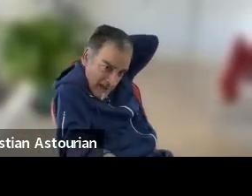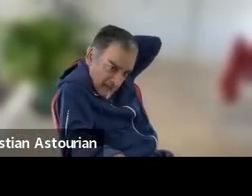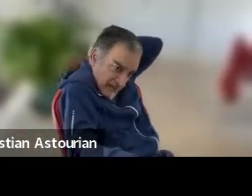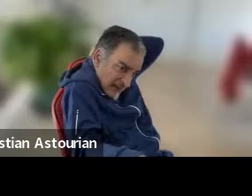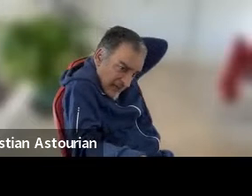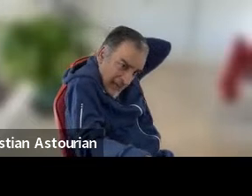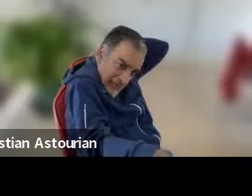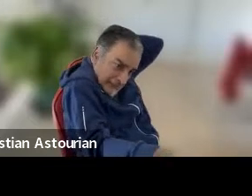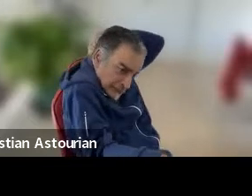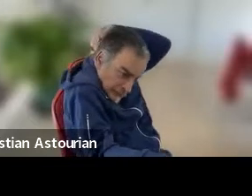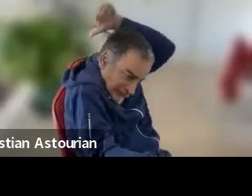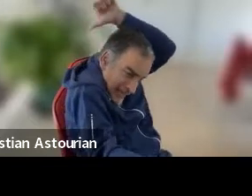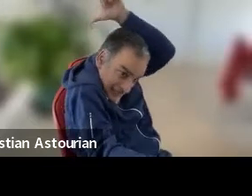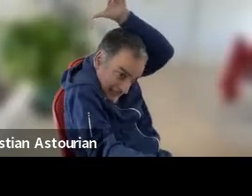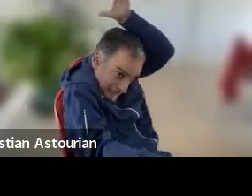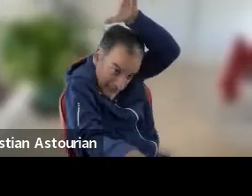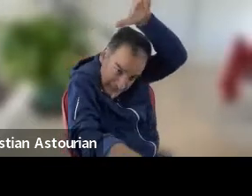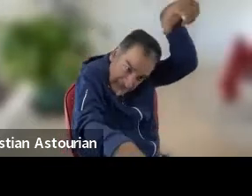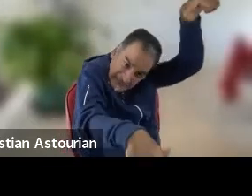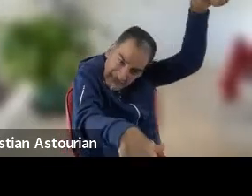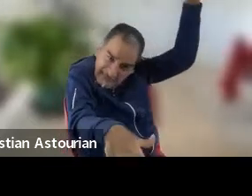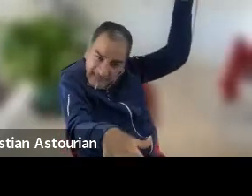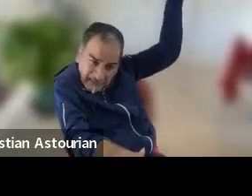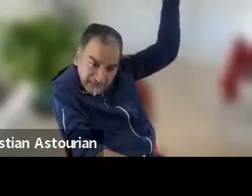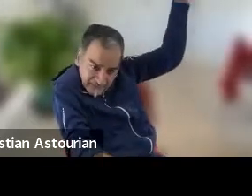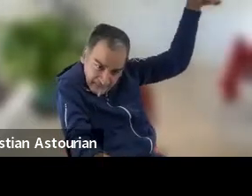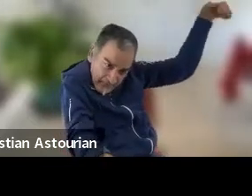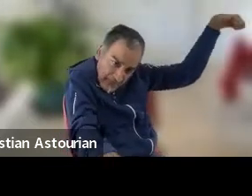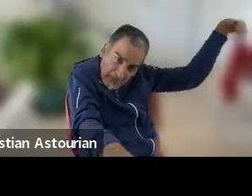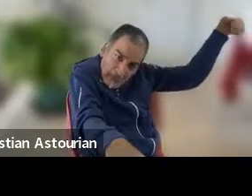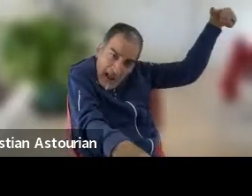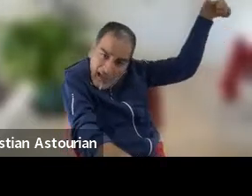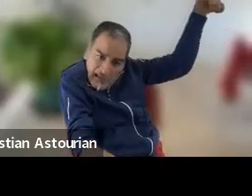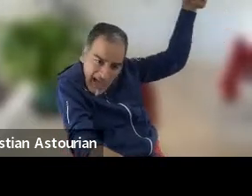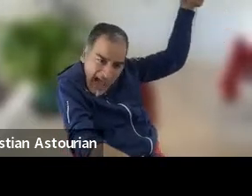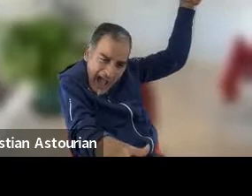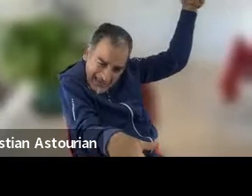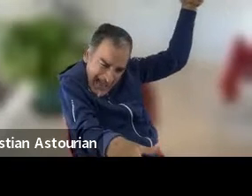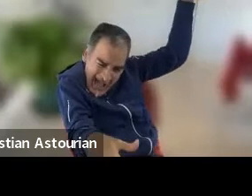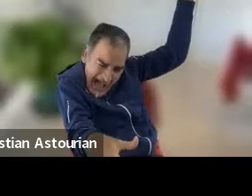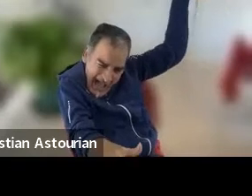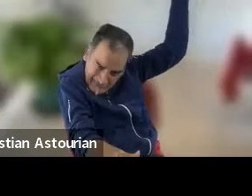stigma and shame that is